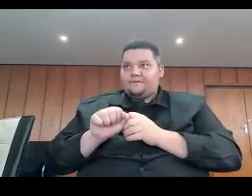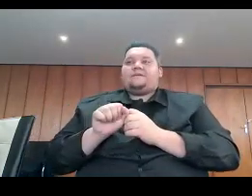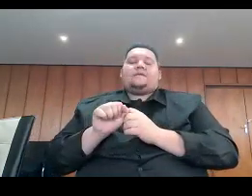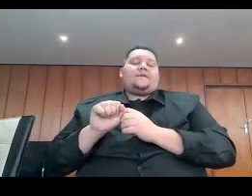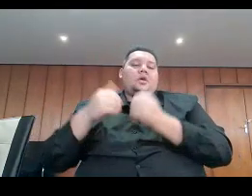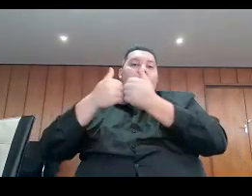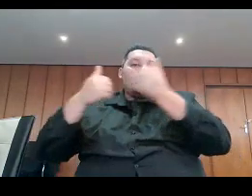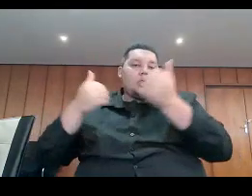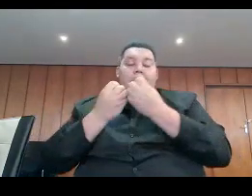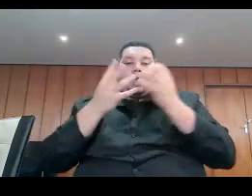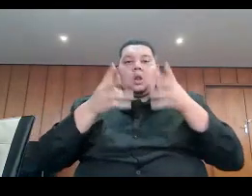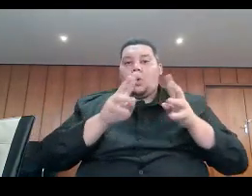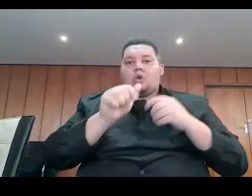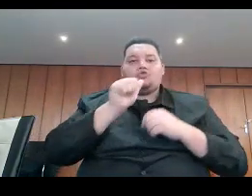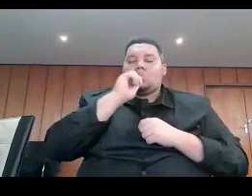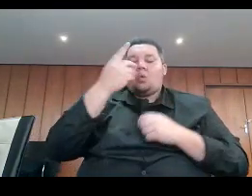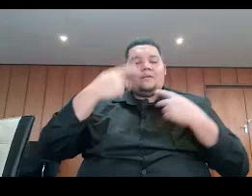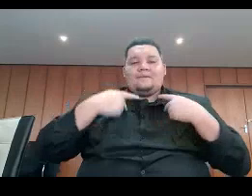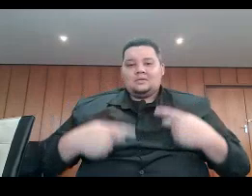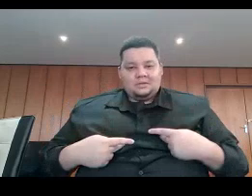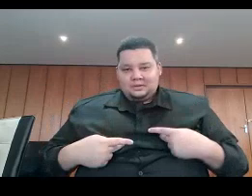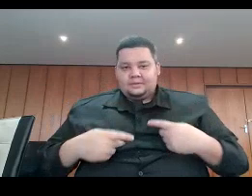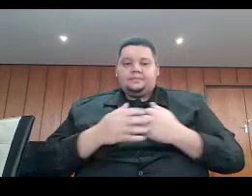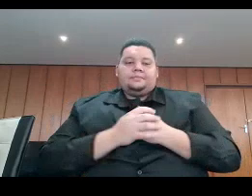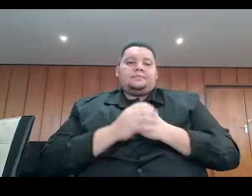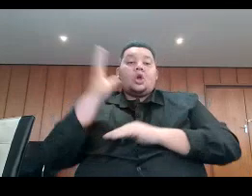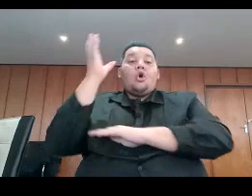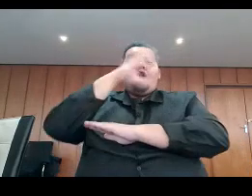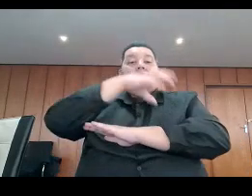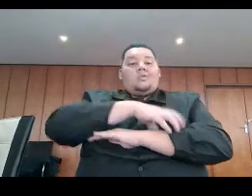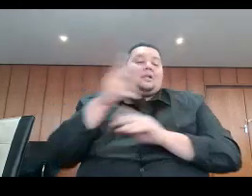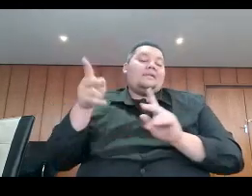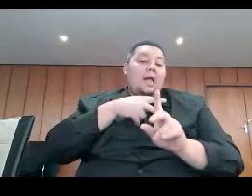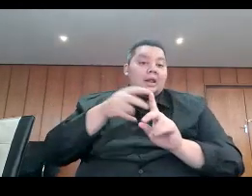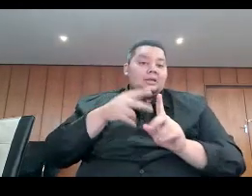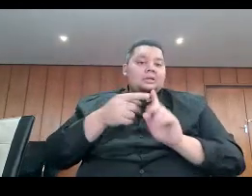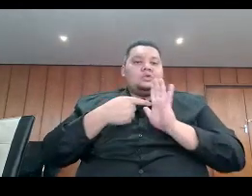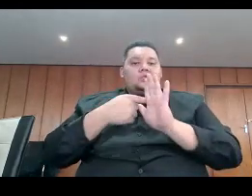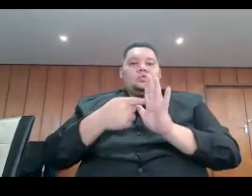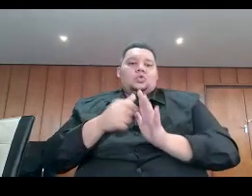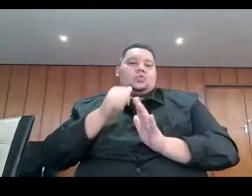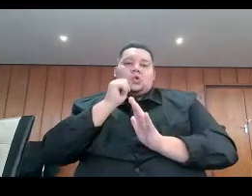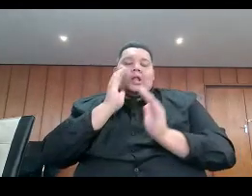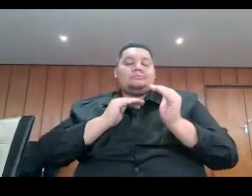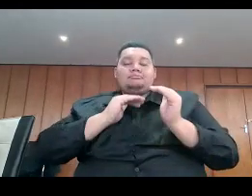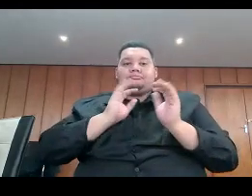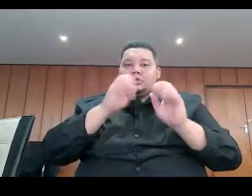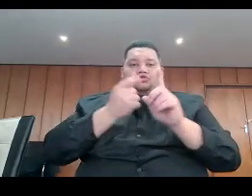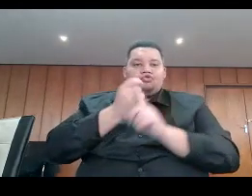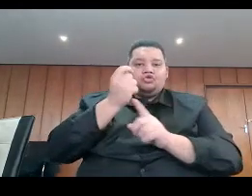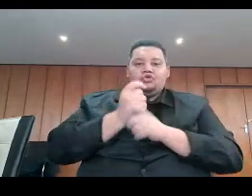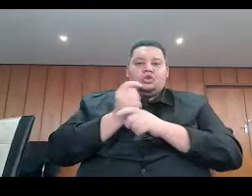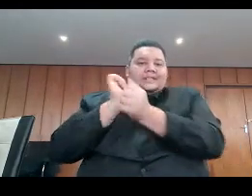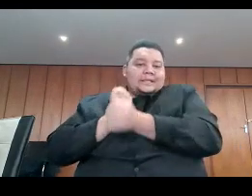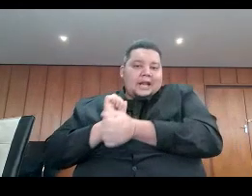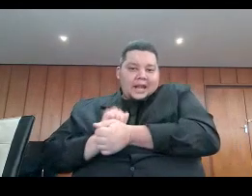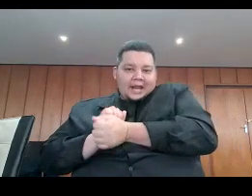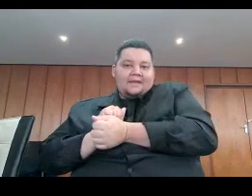many ways, not just physical. Colonial violence resulted in the maltreatment of slaves leading